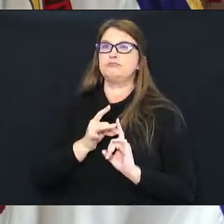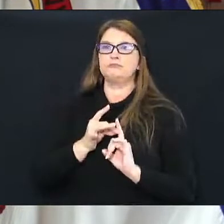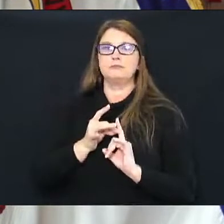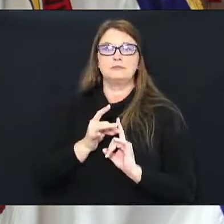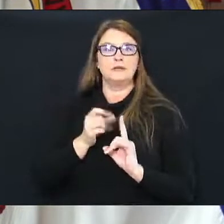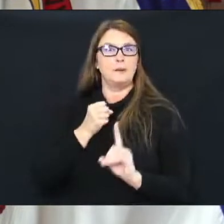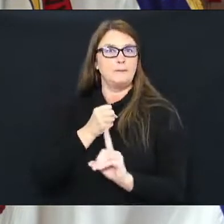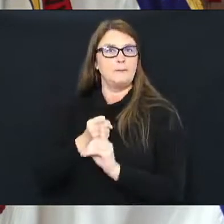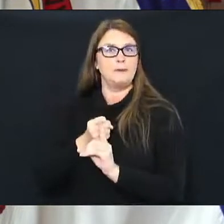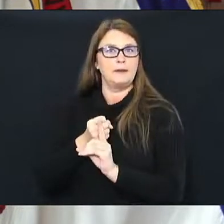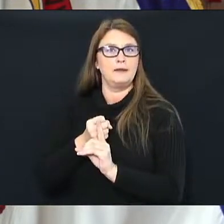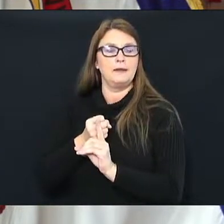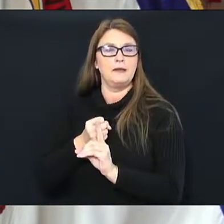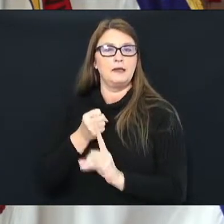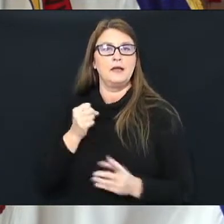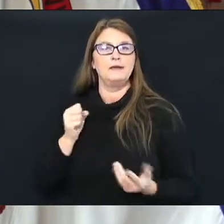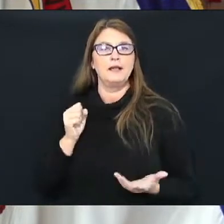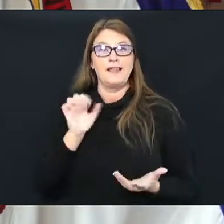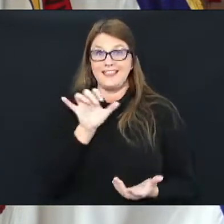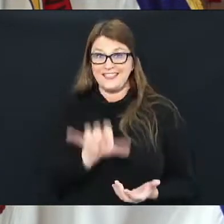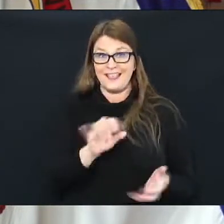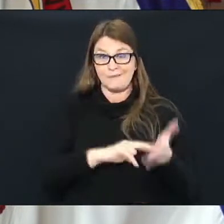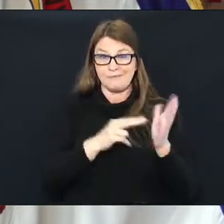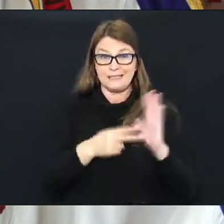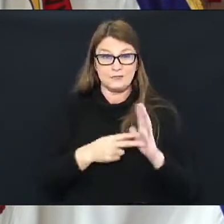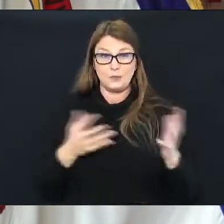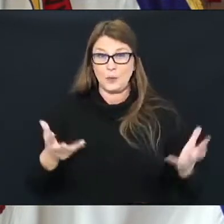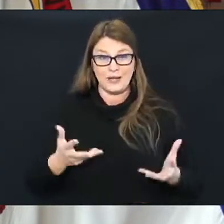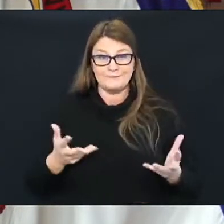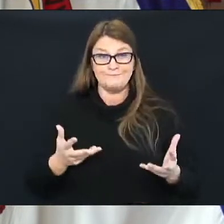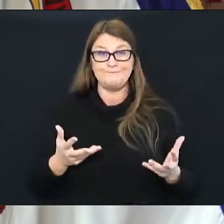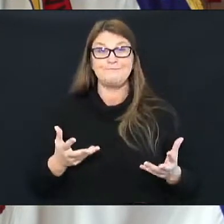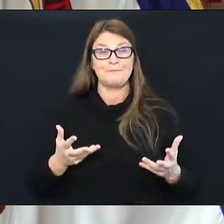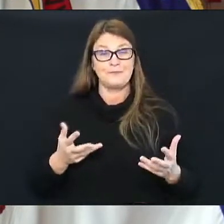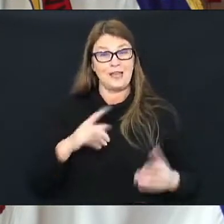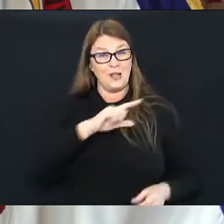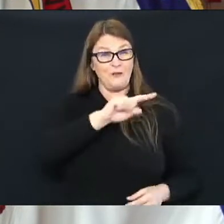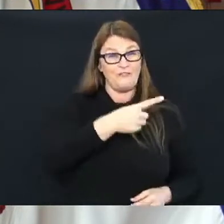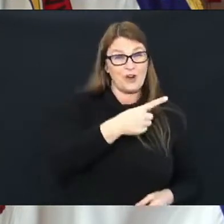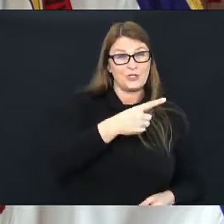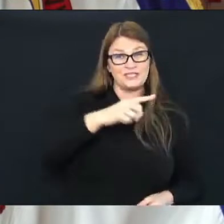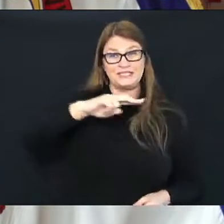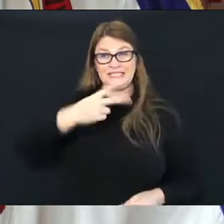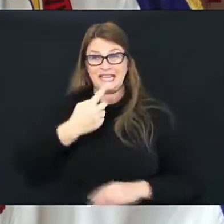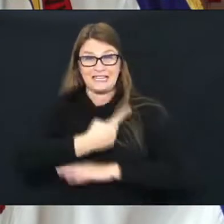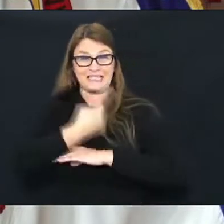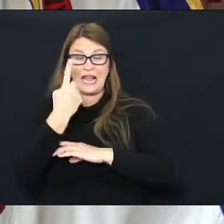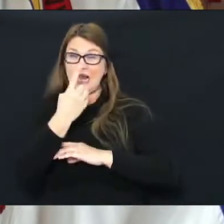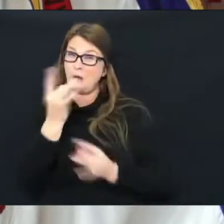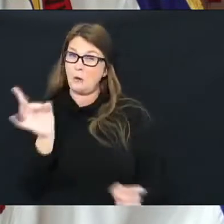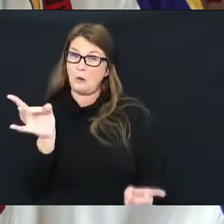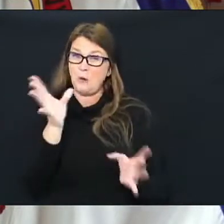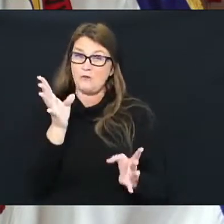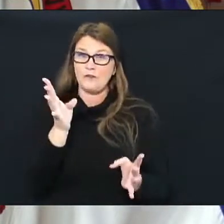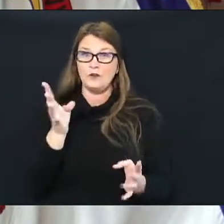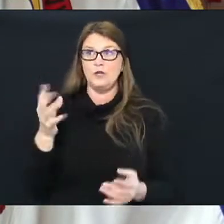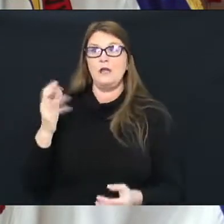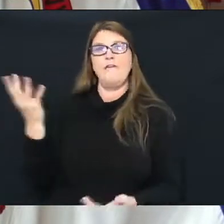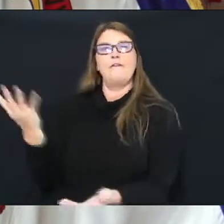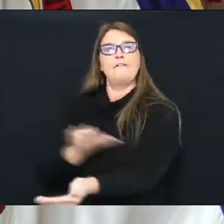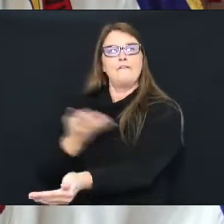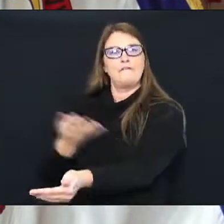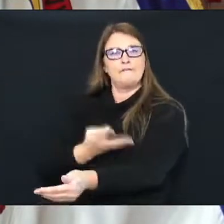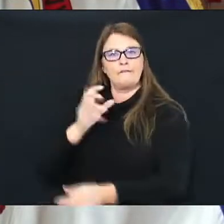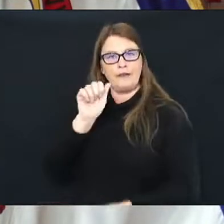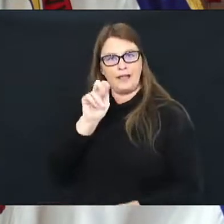so with that, like I said, the first couple of days were not very good. We got the antibodies, and